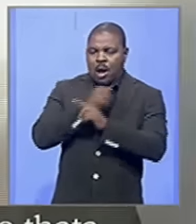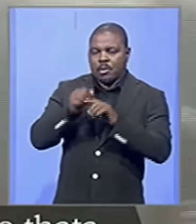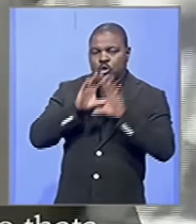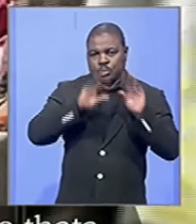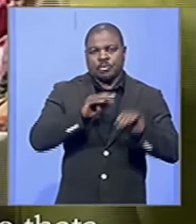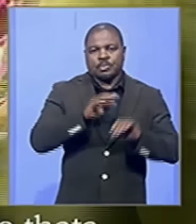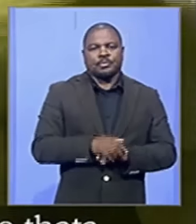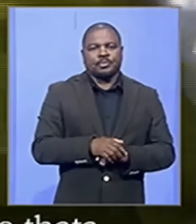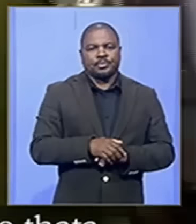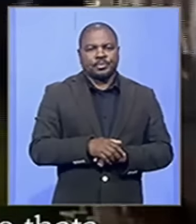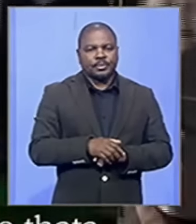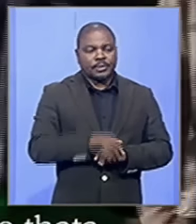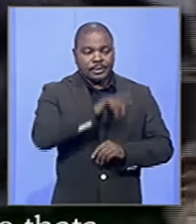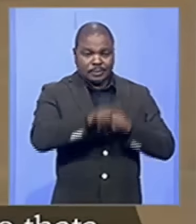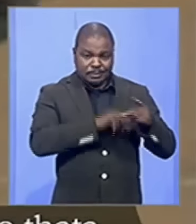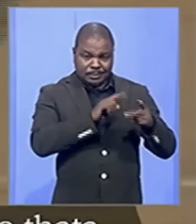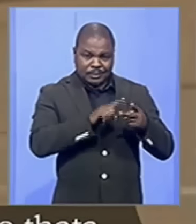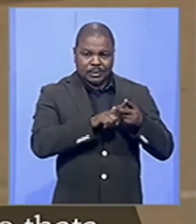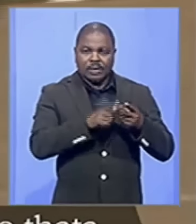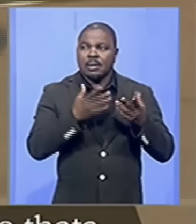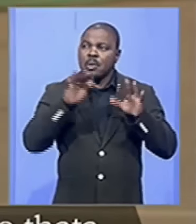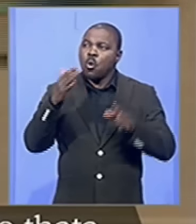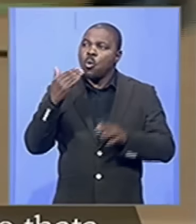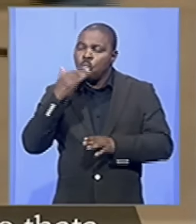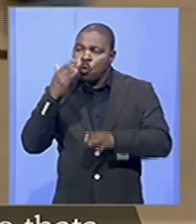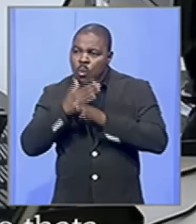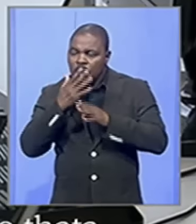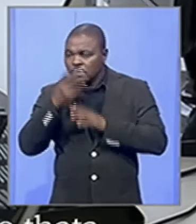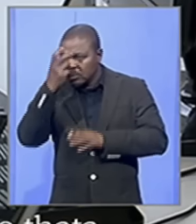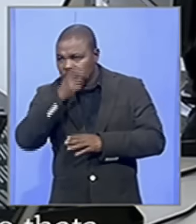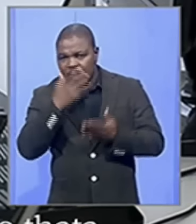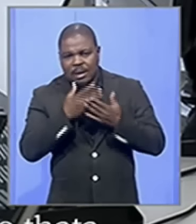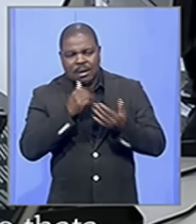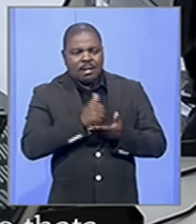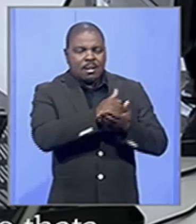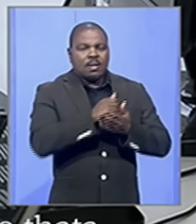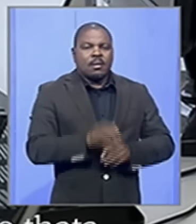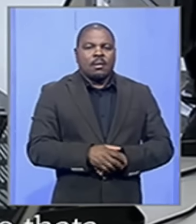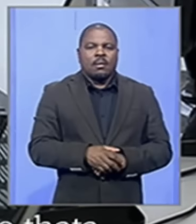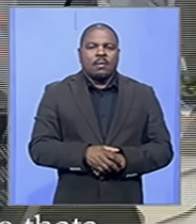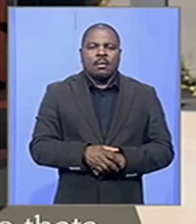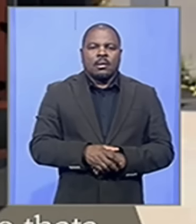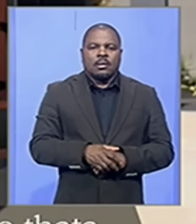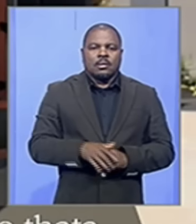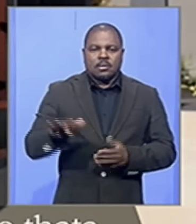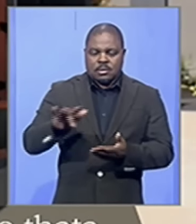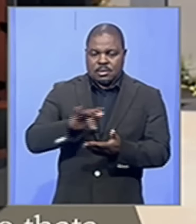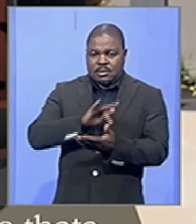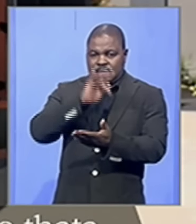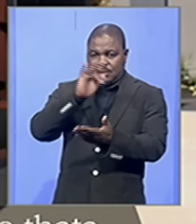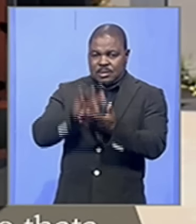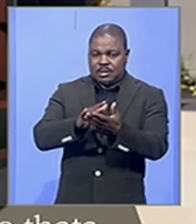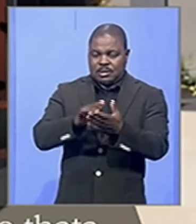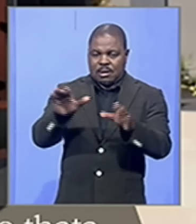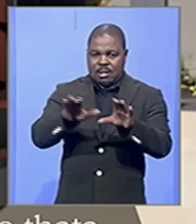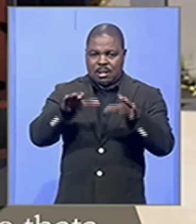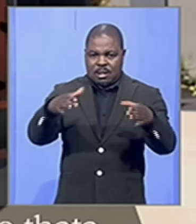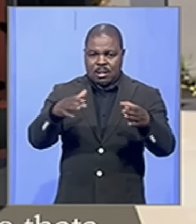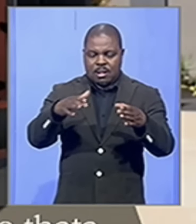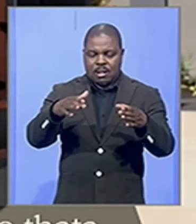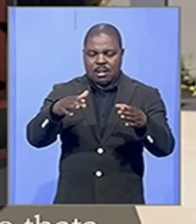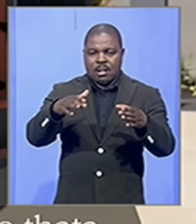seno gape se tla fokotsa morwalo mo bathong ba ba batlang ditiro. So we are calling for this central